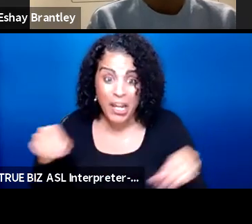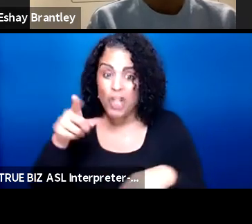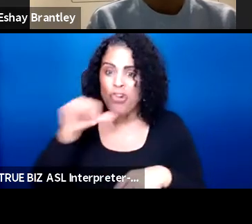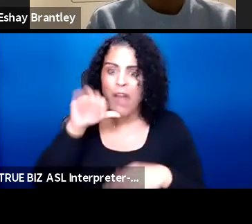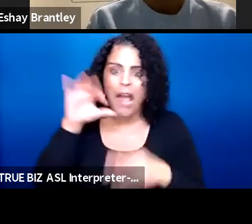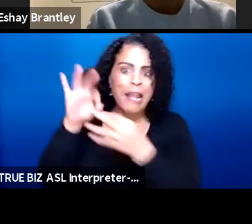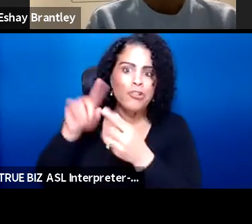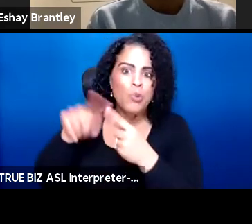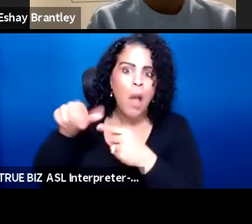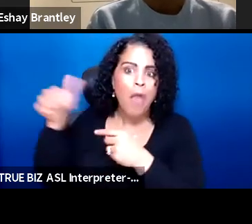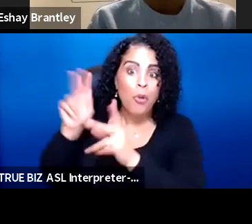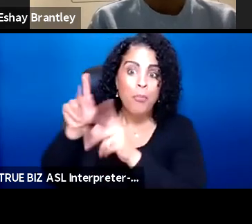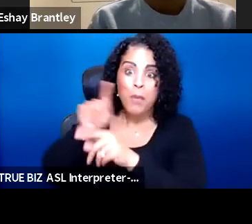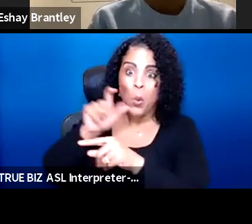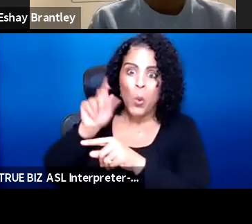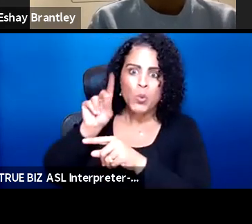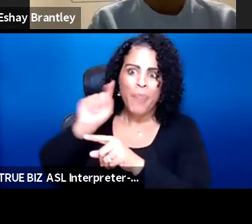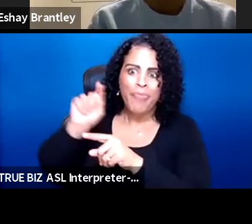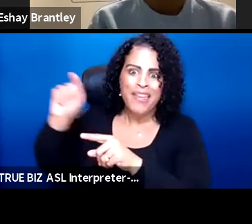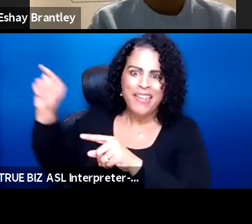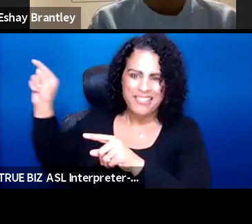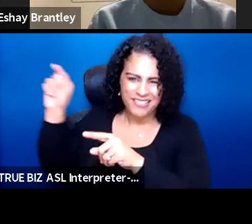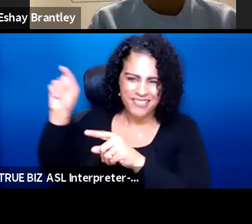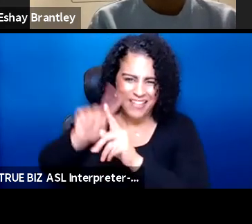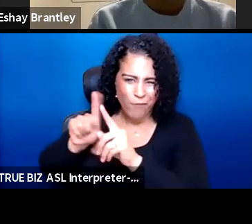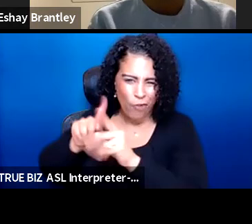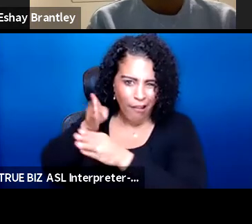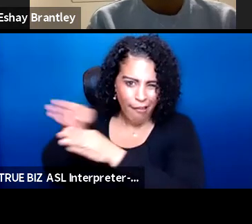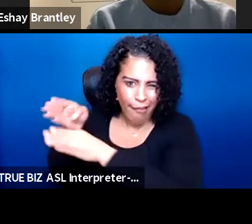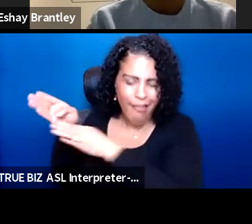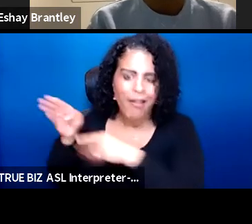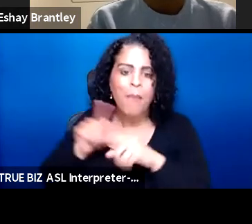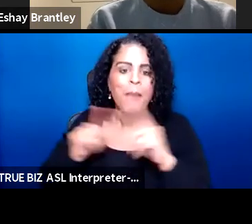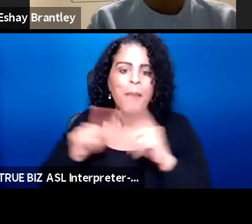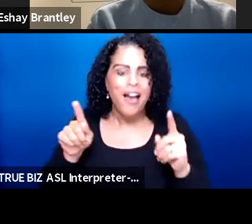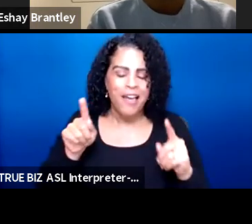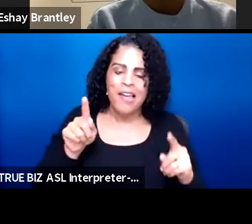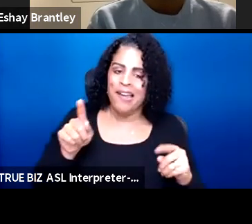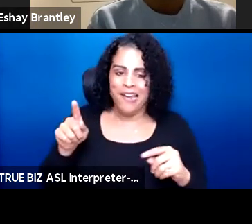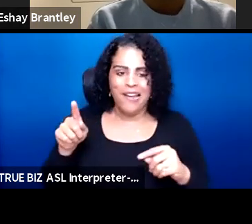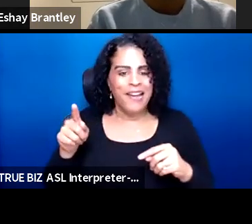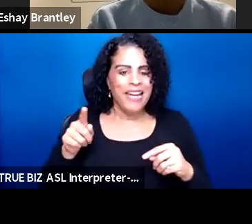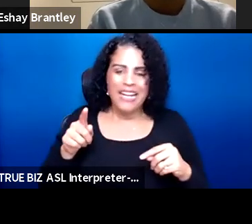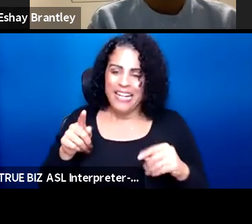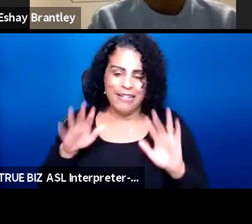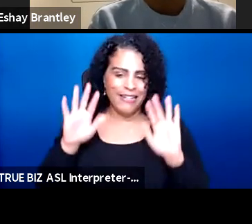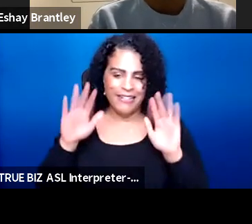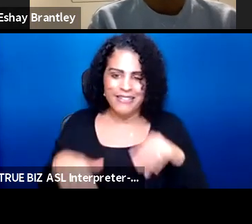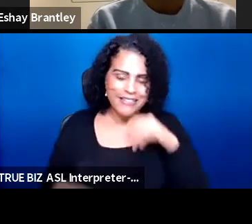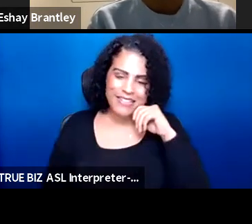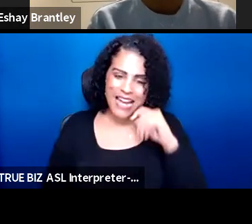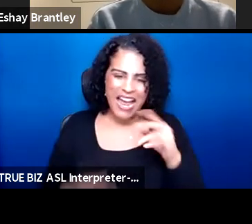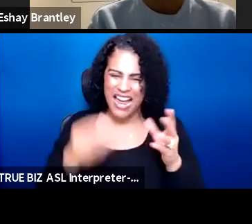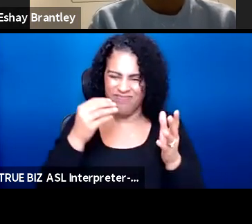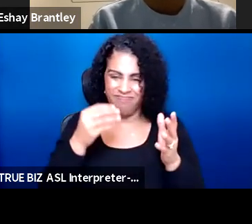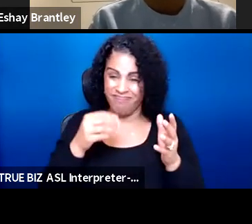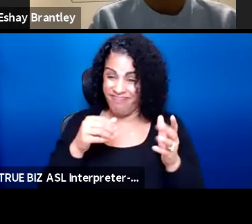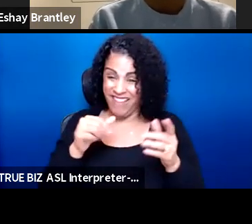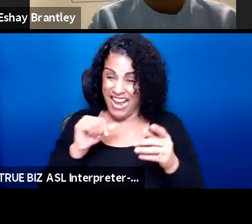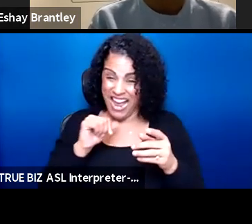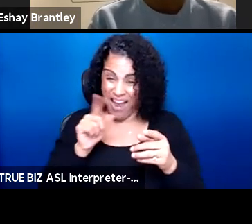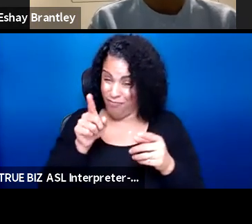20 other people who do this over there, you know, like, it just, it gets to be... Yeah, anyway, I don't care for that. I don't care for